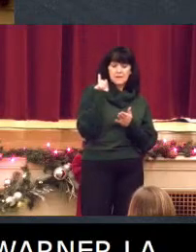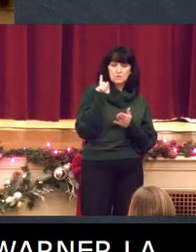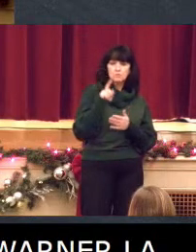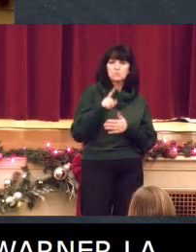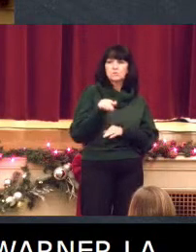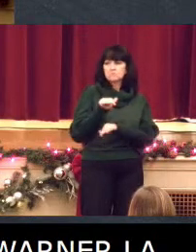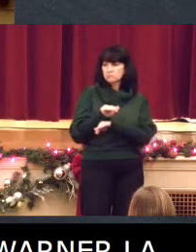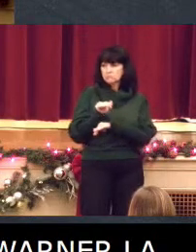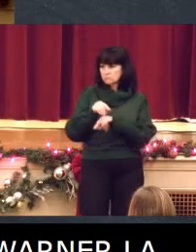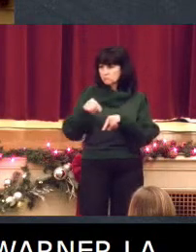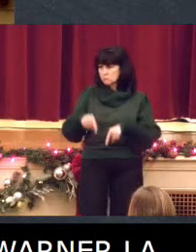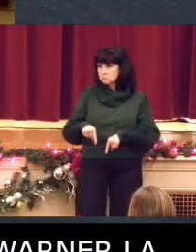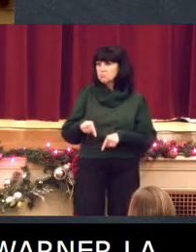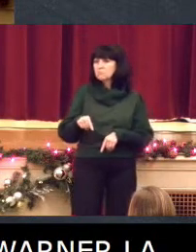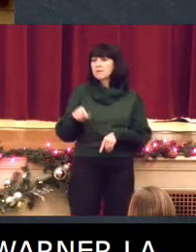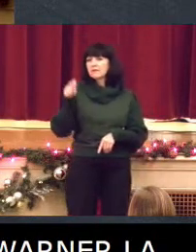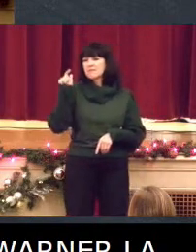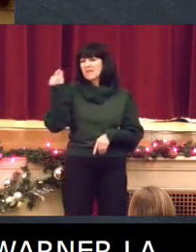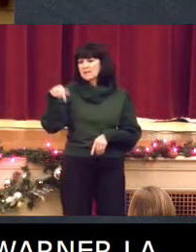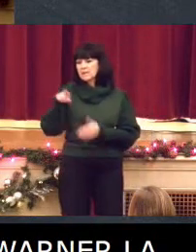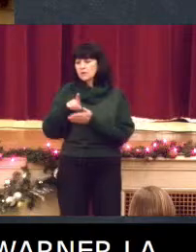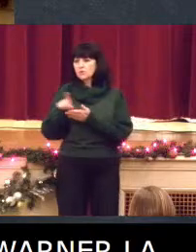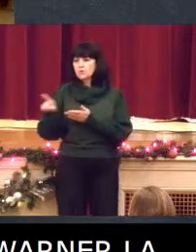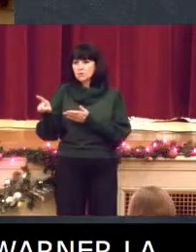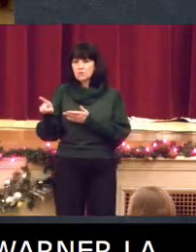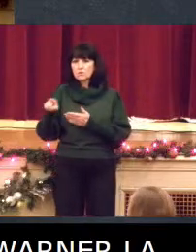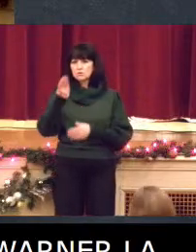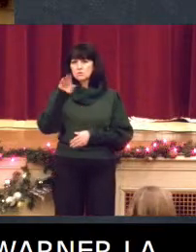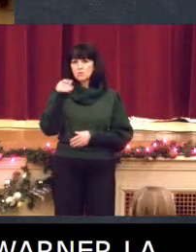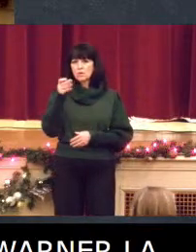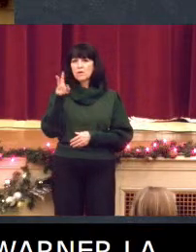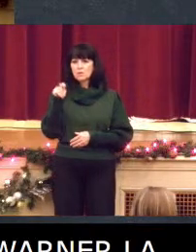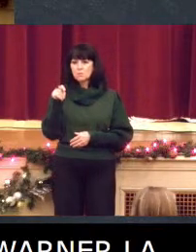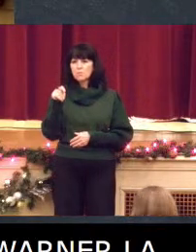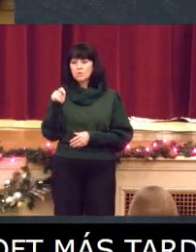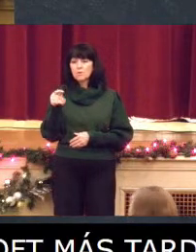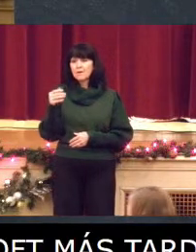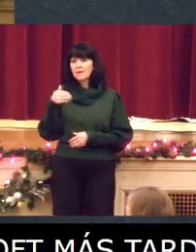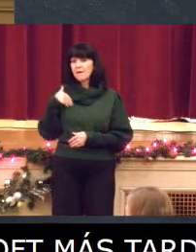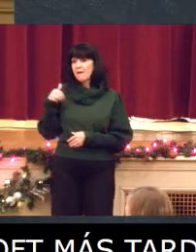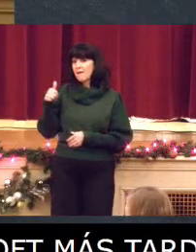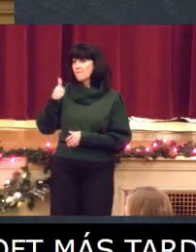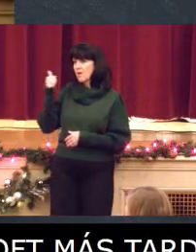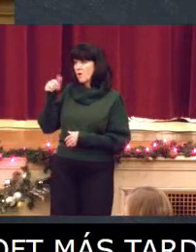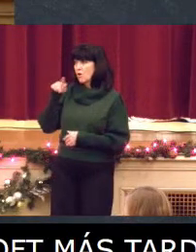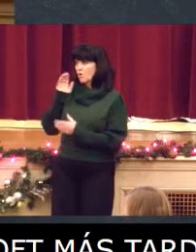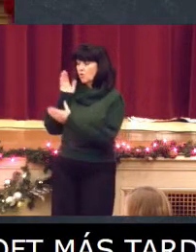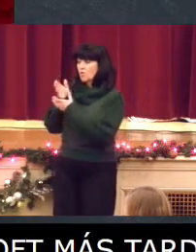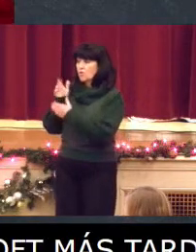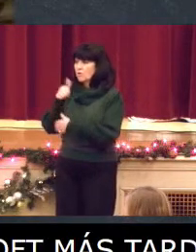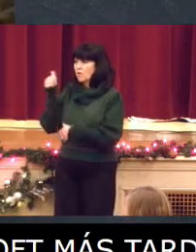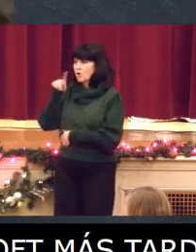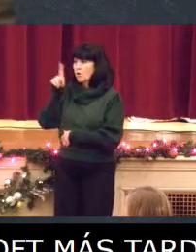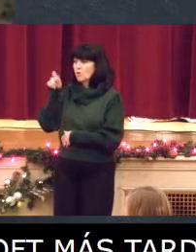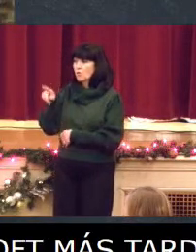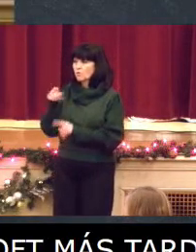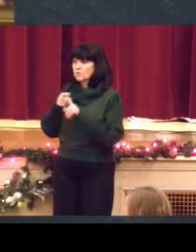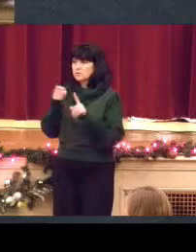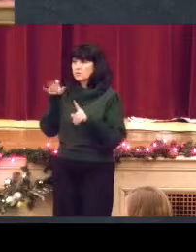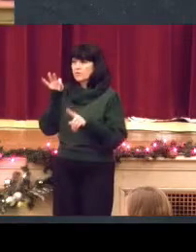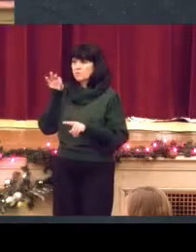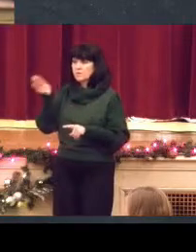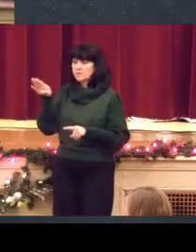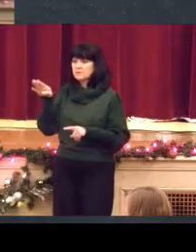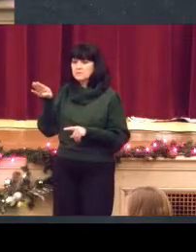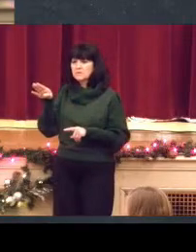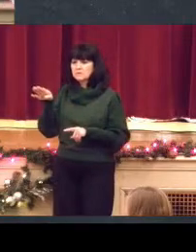Bancroft later this week. Governor, I have another question for you from Facebook. What is the national retention average